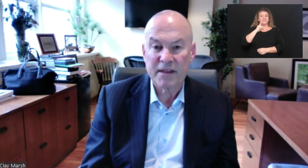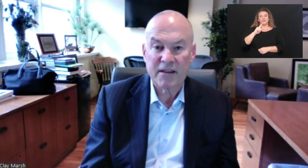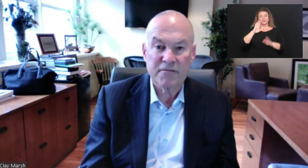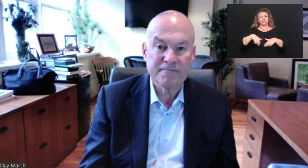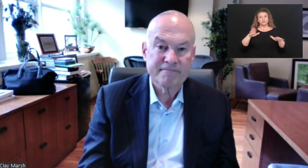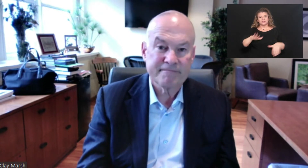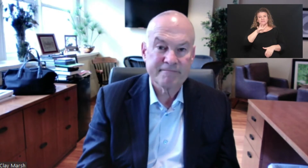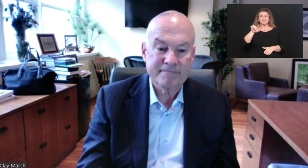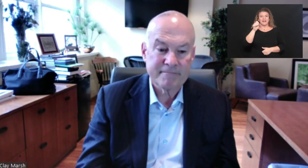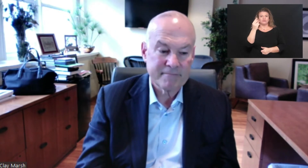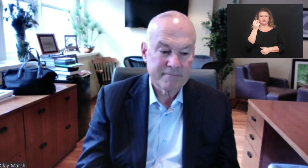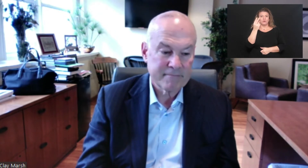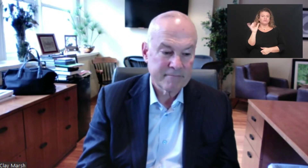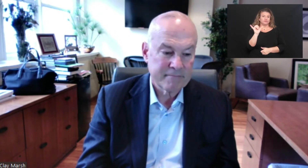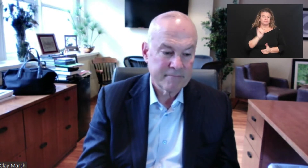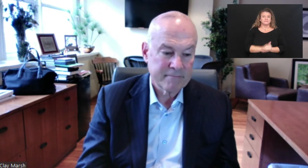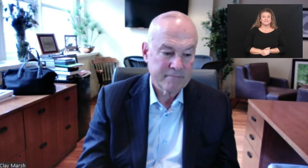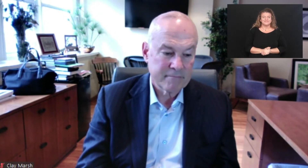old. Thank you.